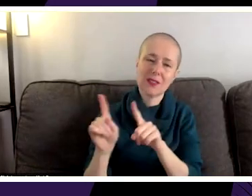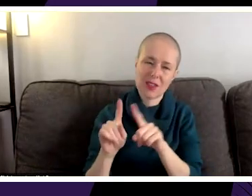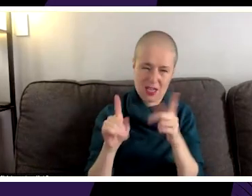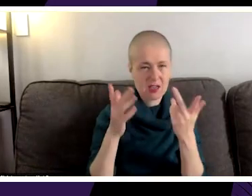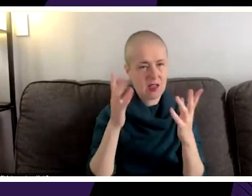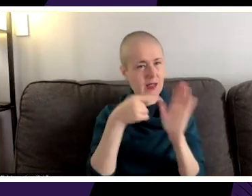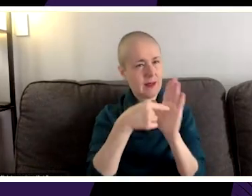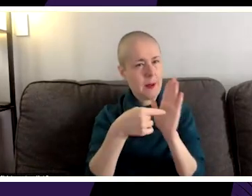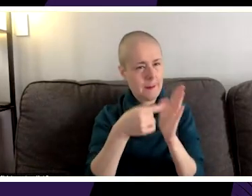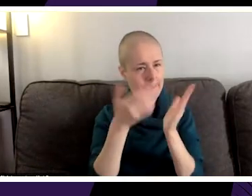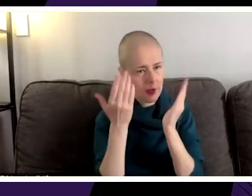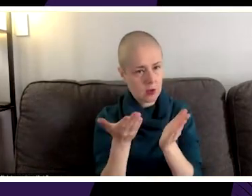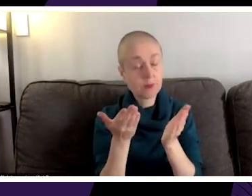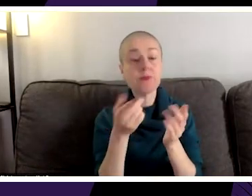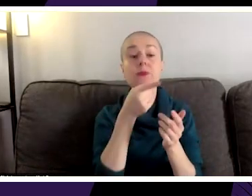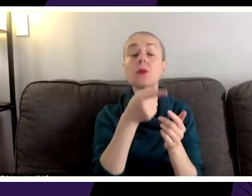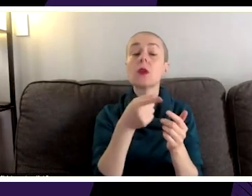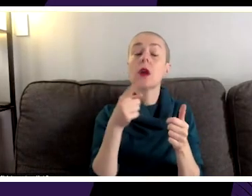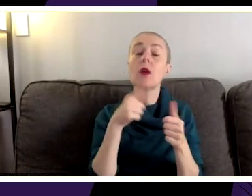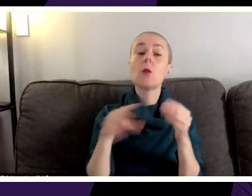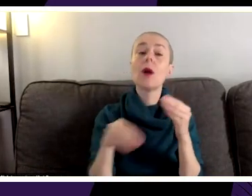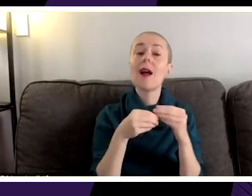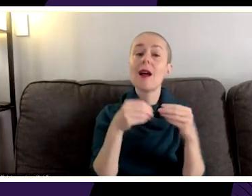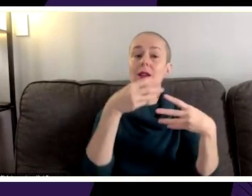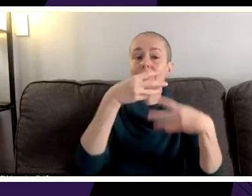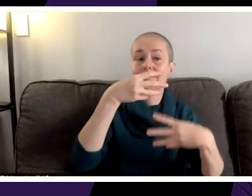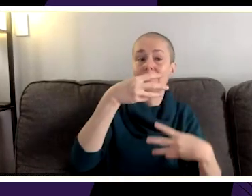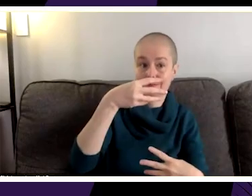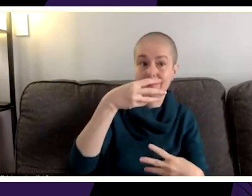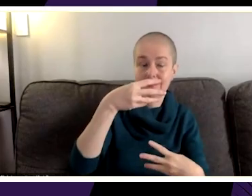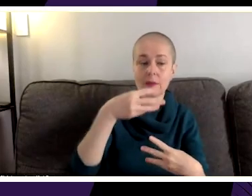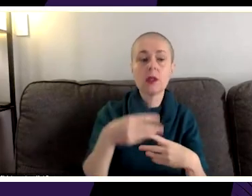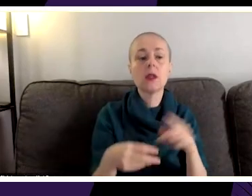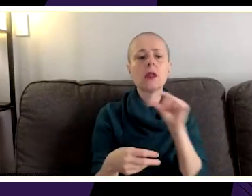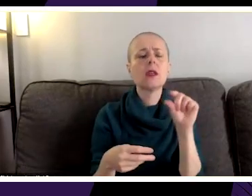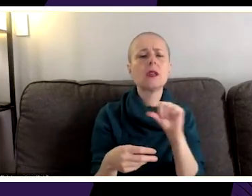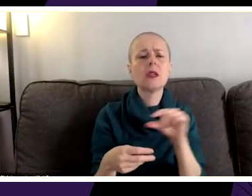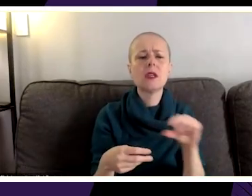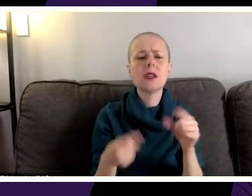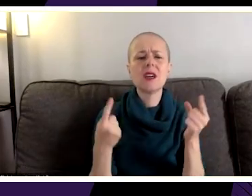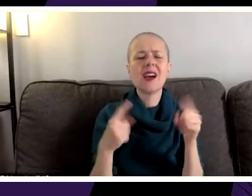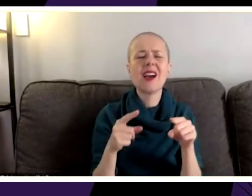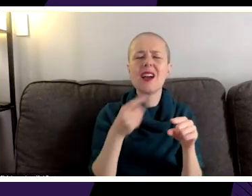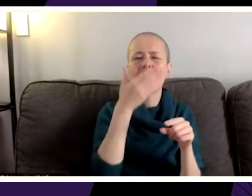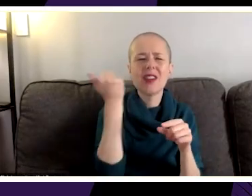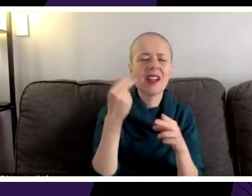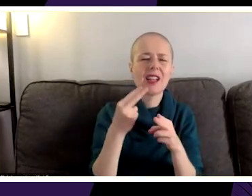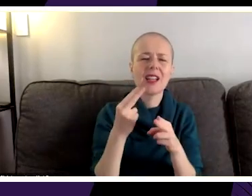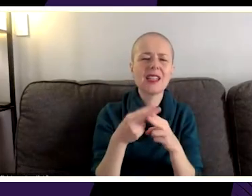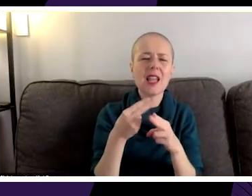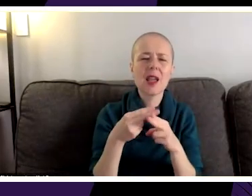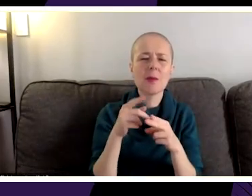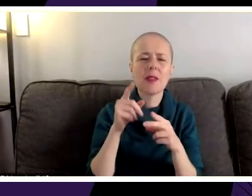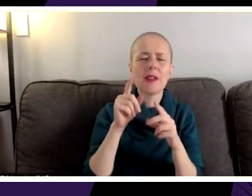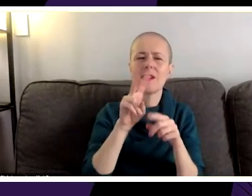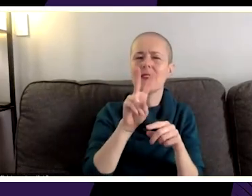I want to add more lines of code at the end, right here. But suddenly I forget the name of the variable. Was